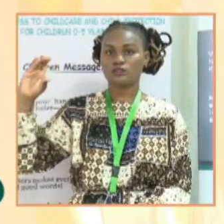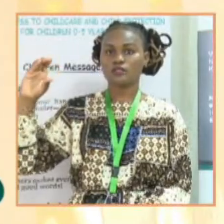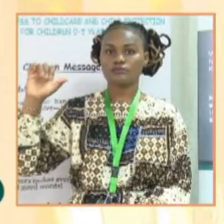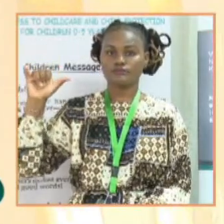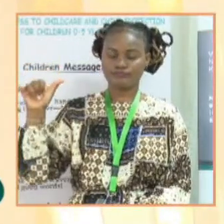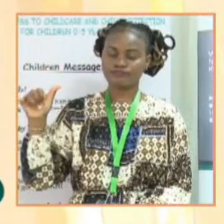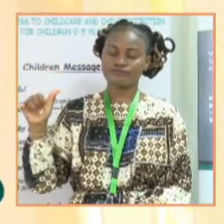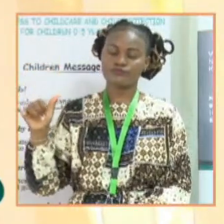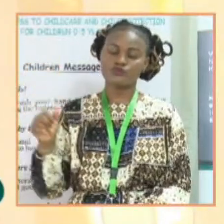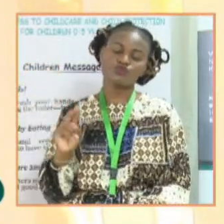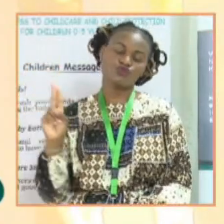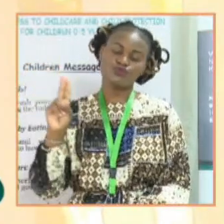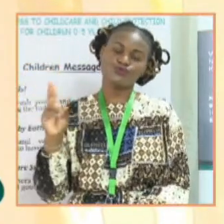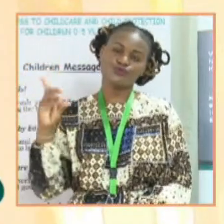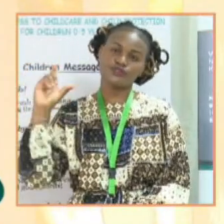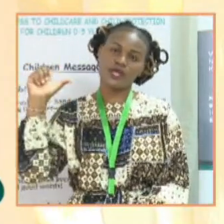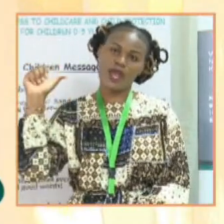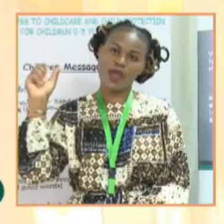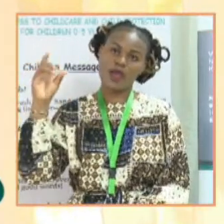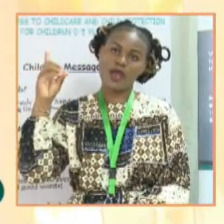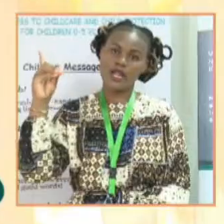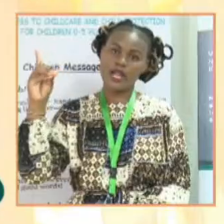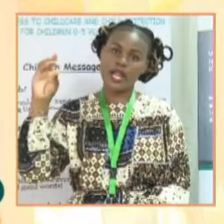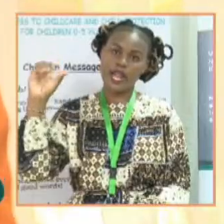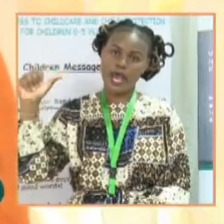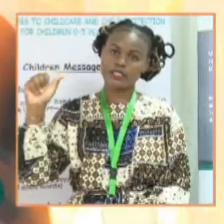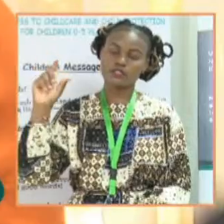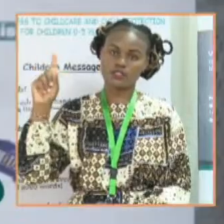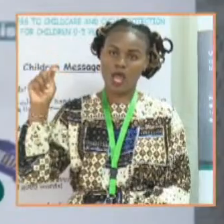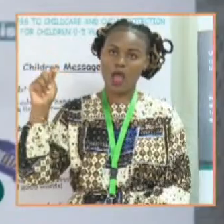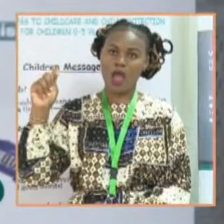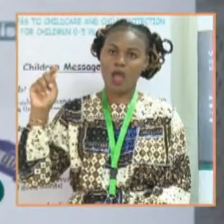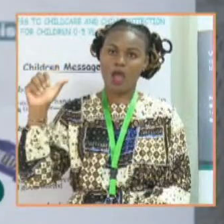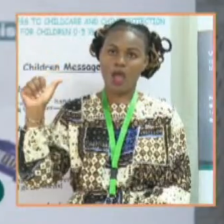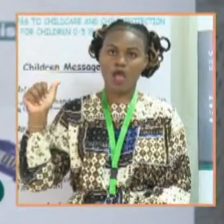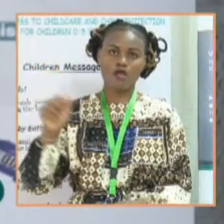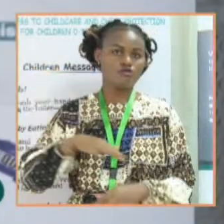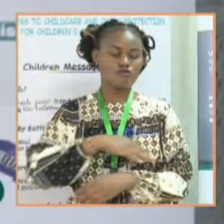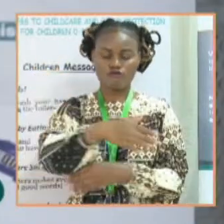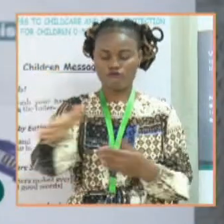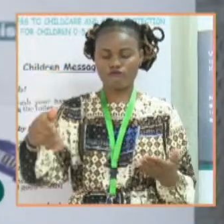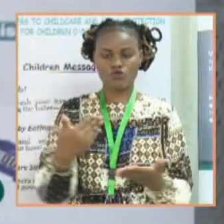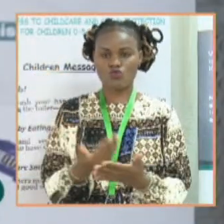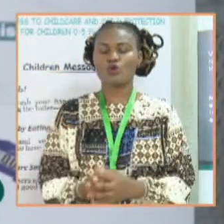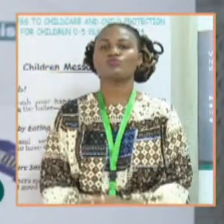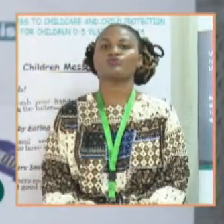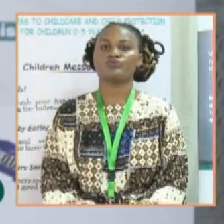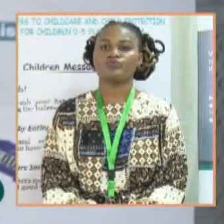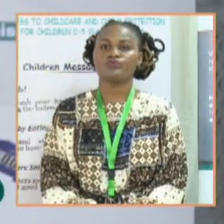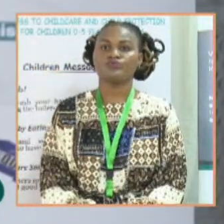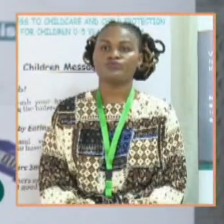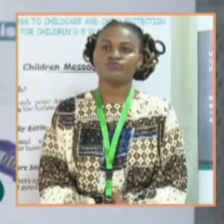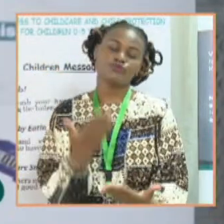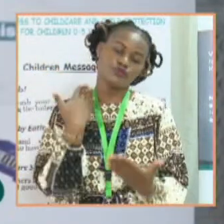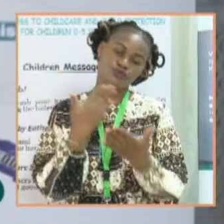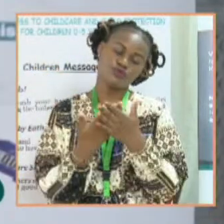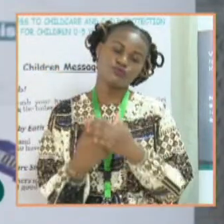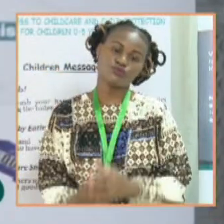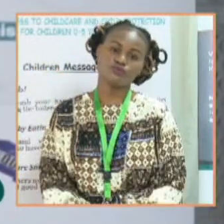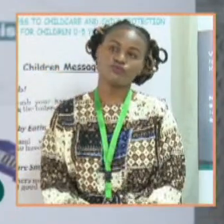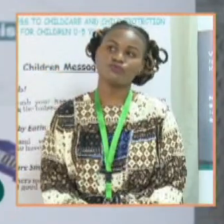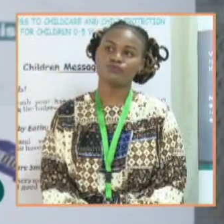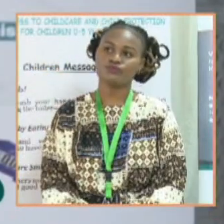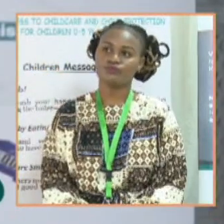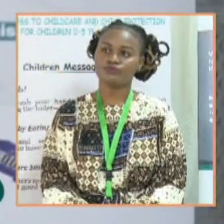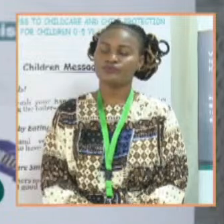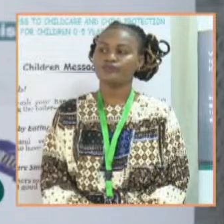to use this data at our various levels. Thank you. Thank you. I can see some more questions are coming, but because of time, I